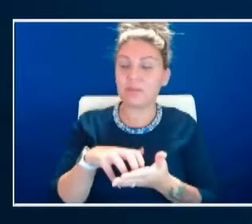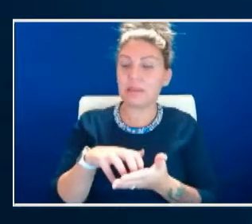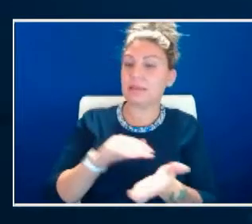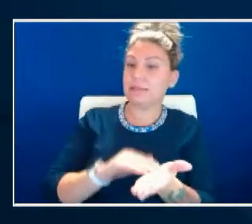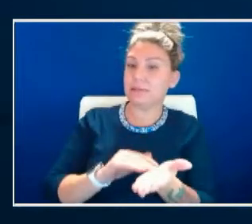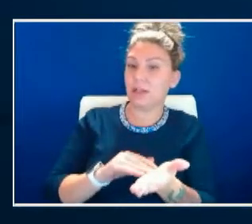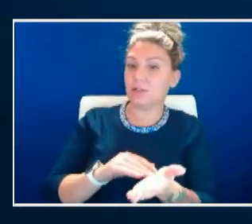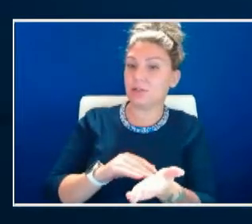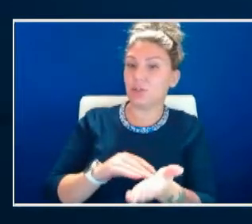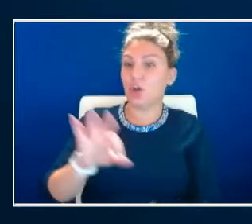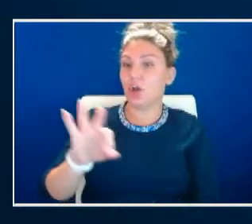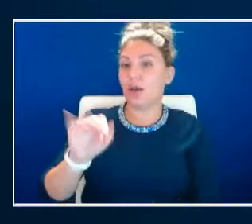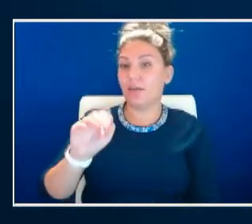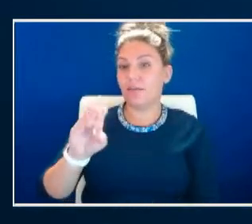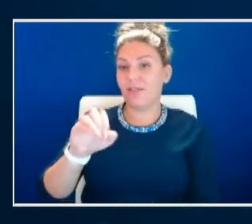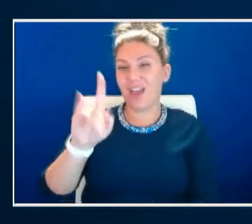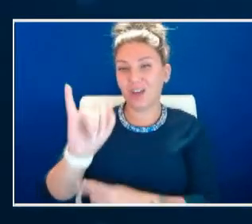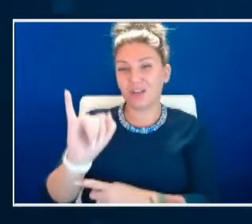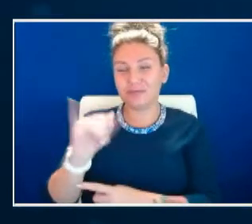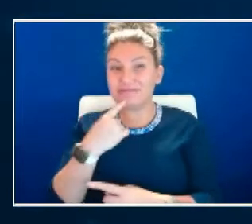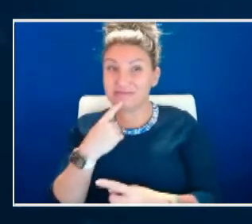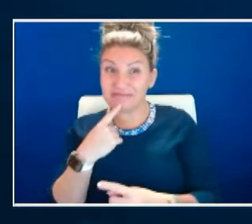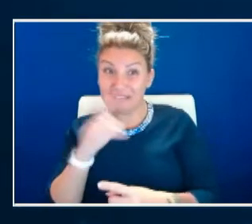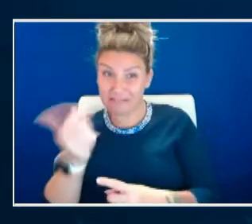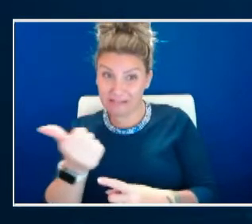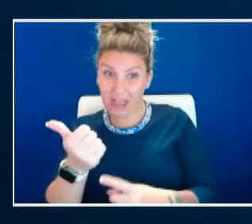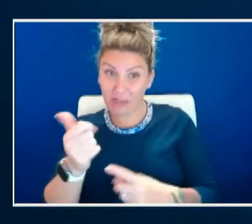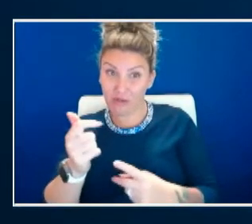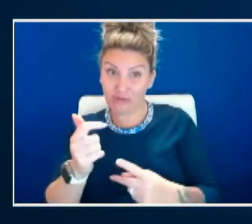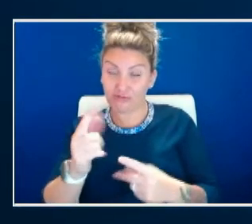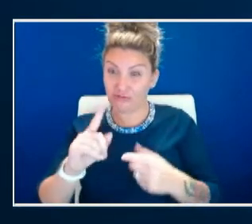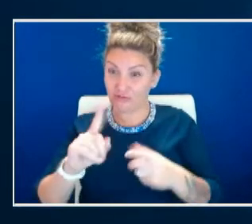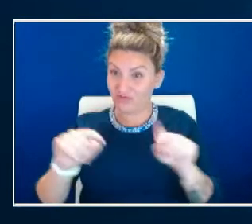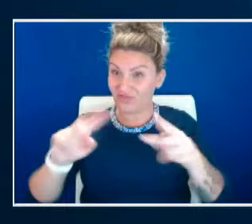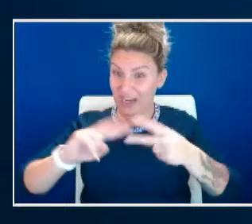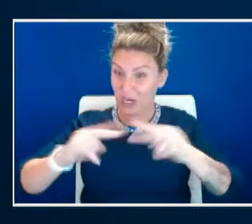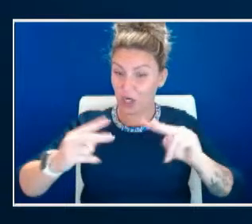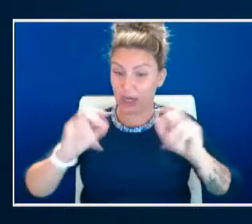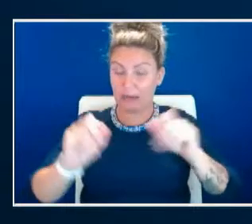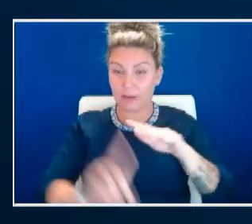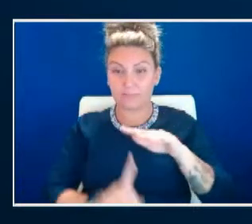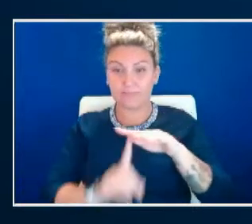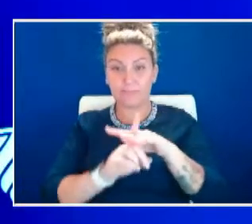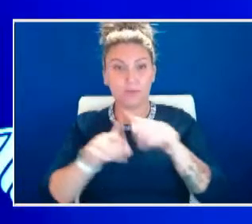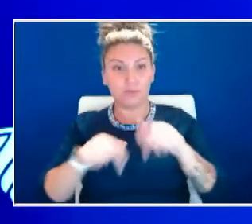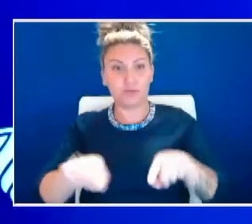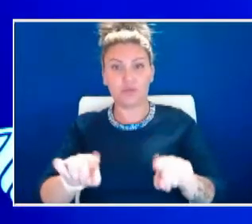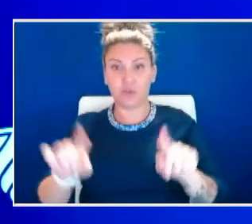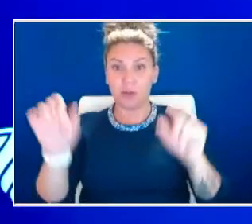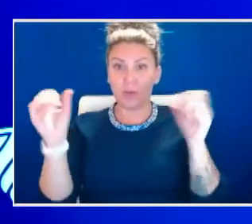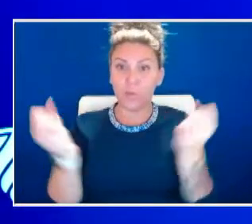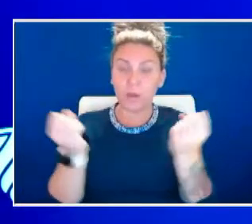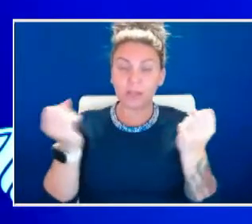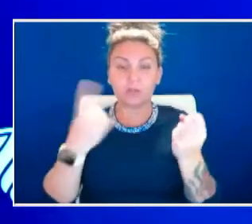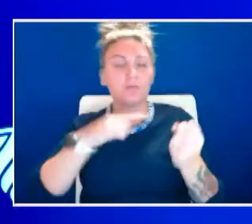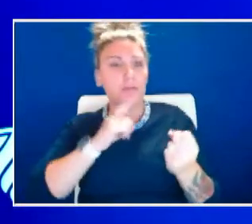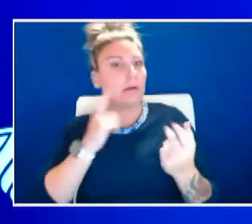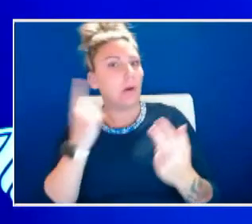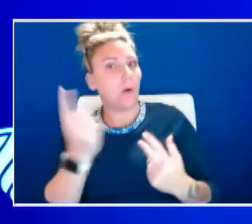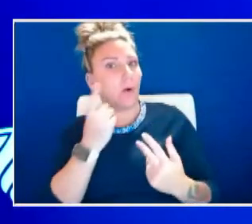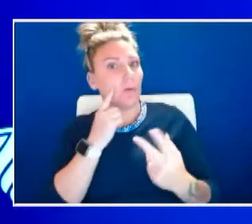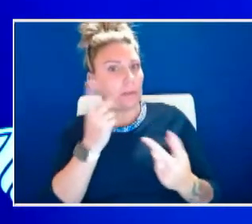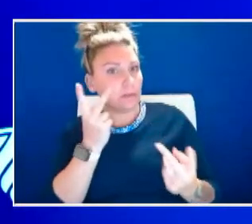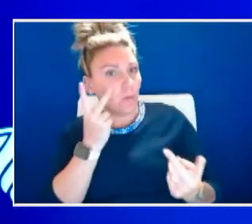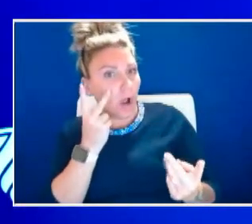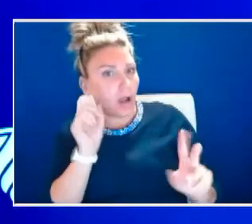emerge this winter. What is he talking about? Yeah, I mean, I think we are always on the lookout for new variants. If that's one thing that has